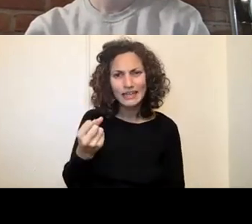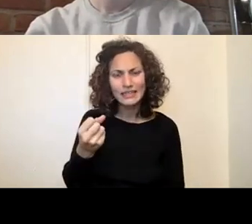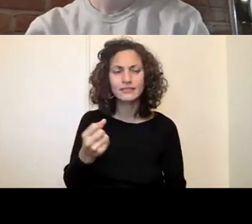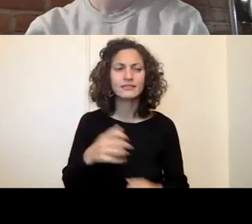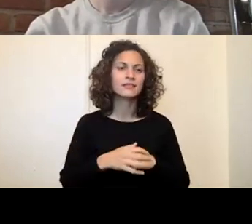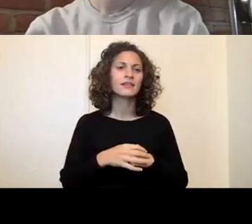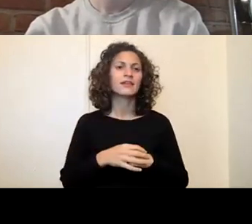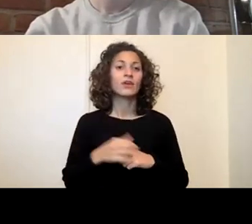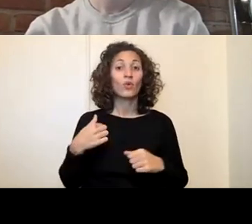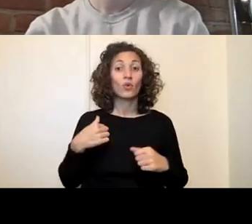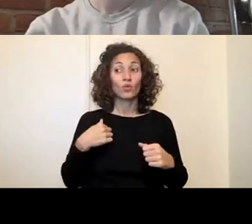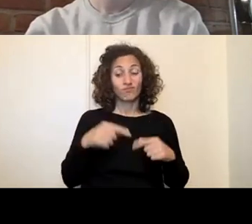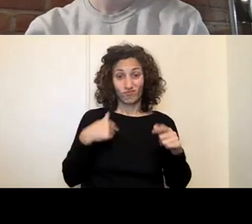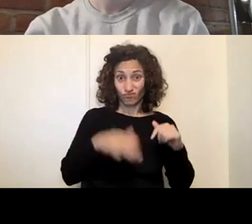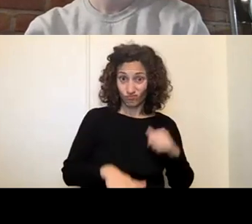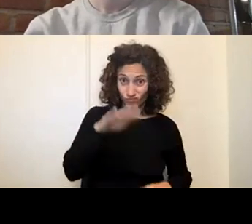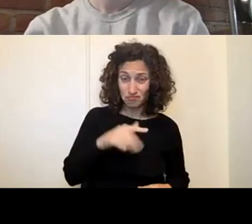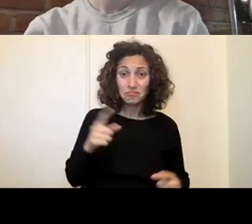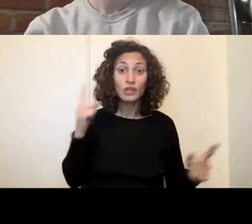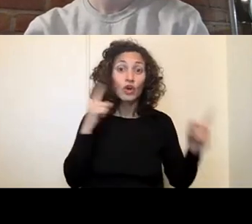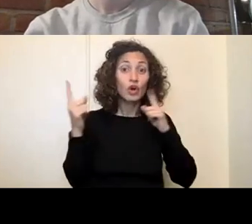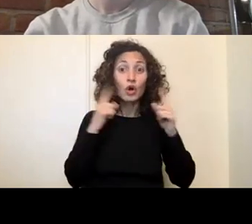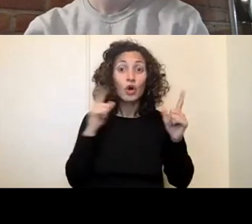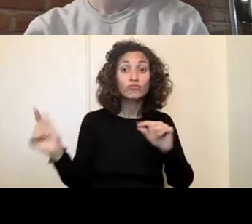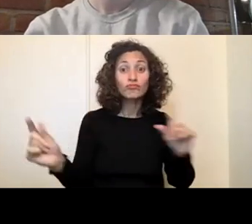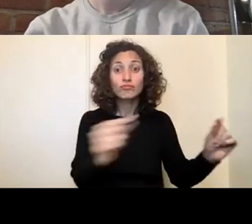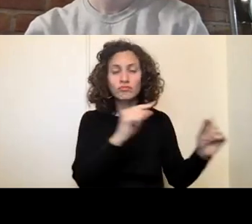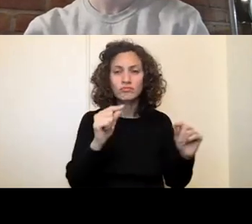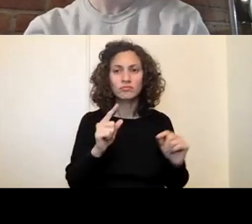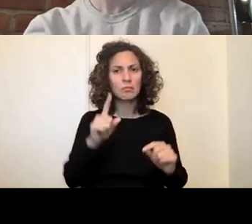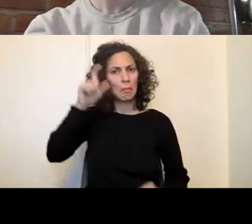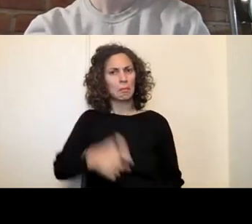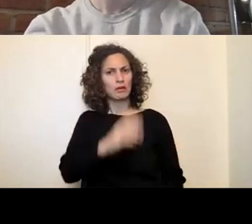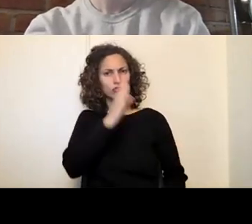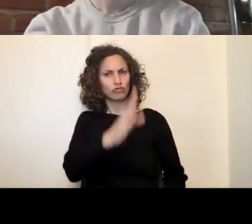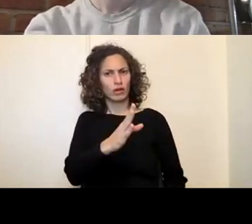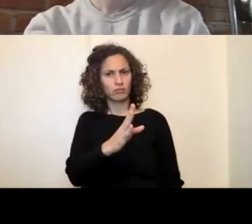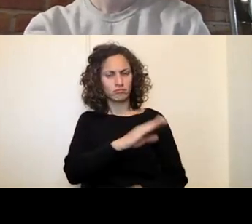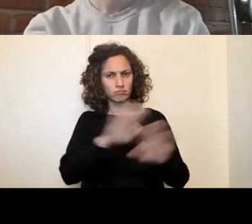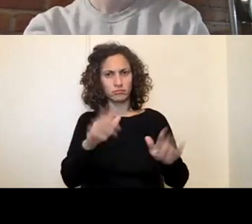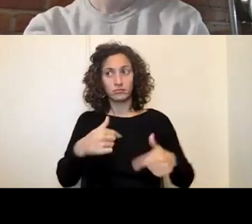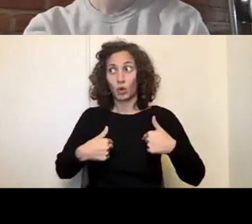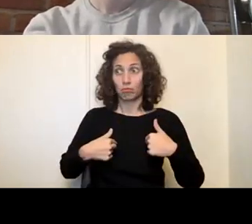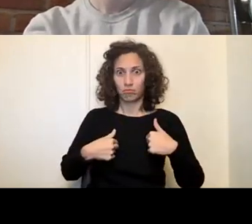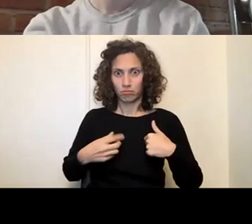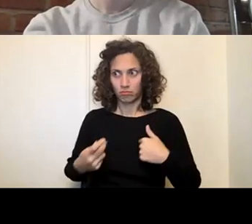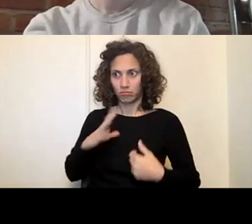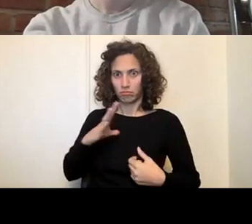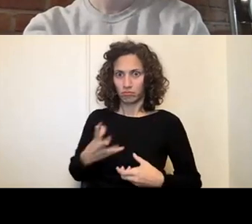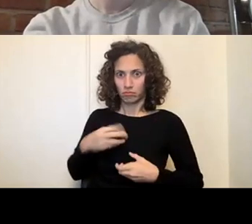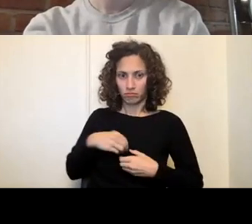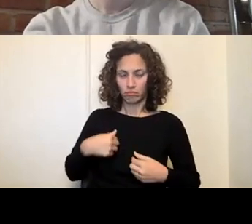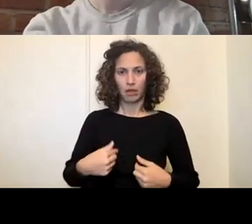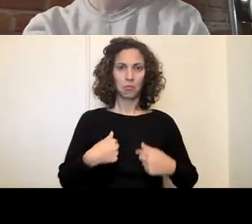was that the only option was to be heterosexual. So that's what I presented as, and that's what I thought that I was, even